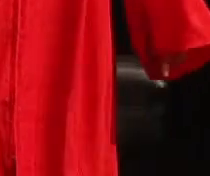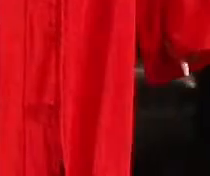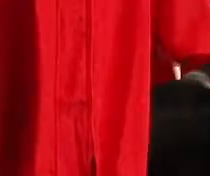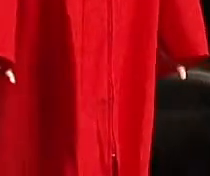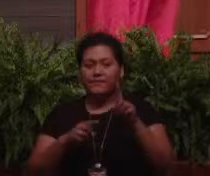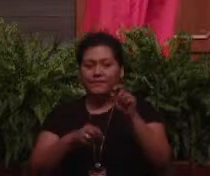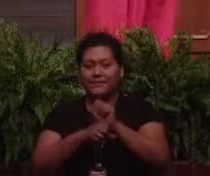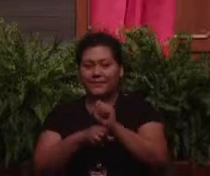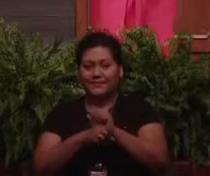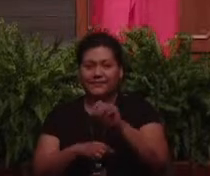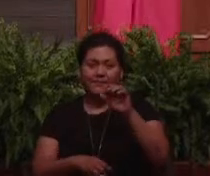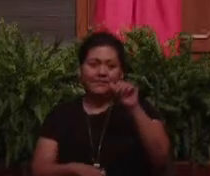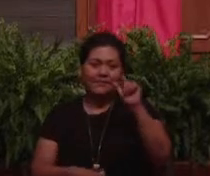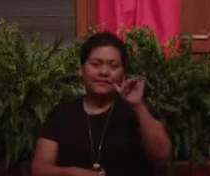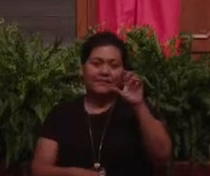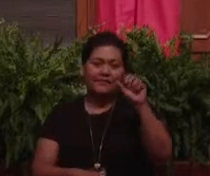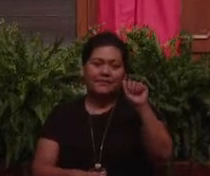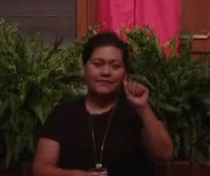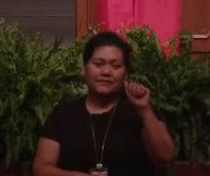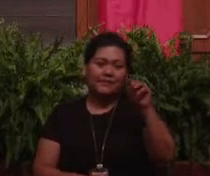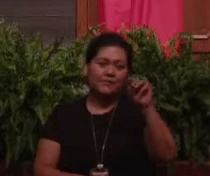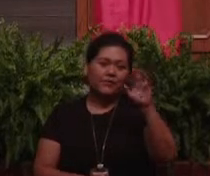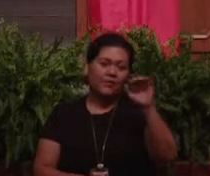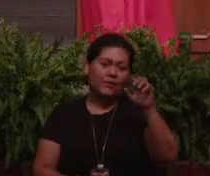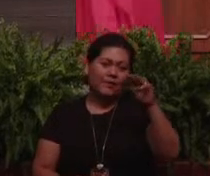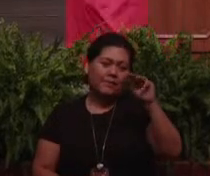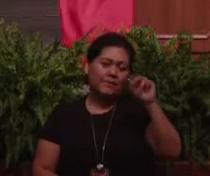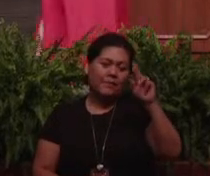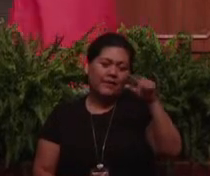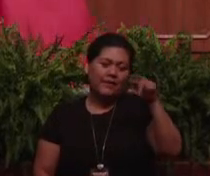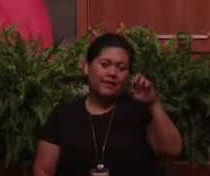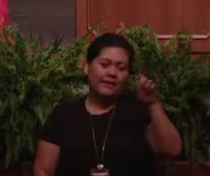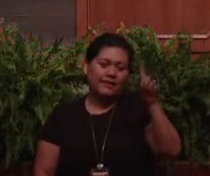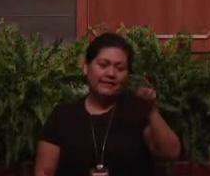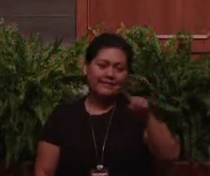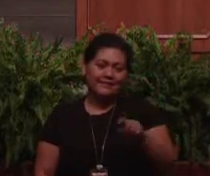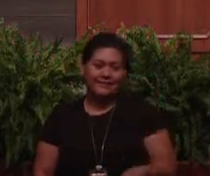Attending the workforce, Lisa Marie Marquez.